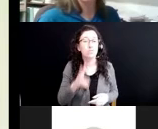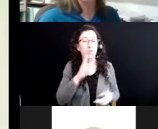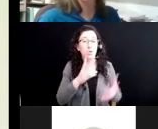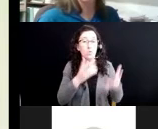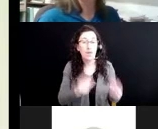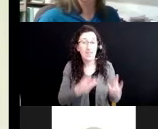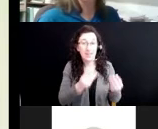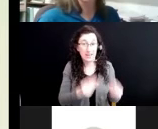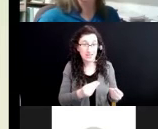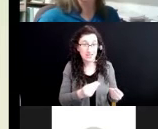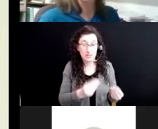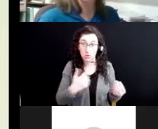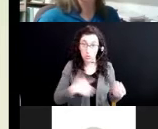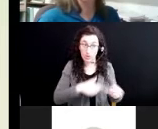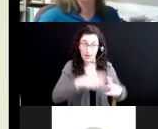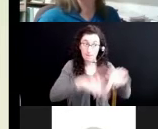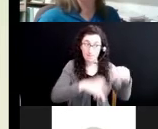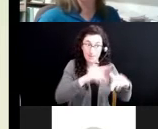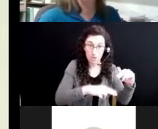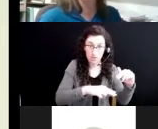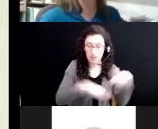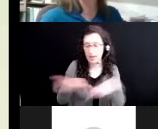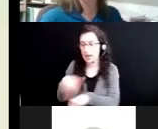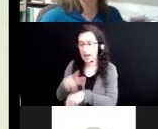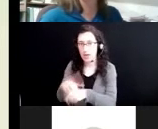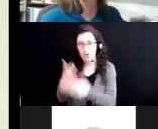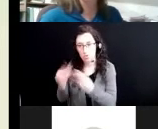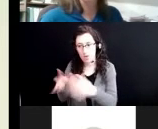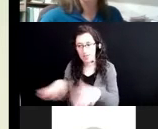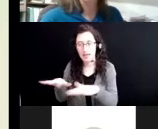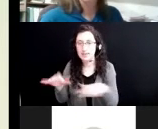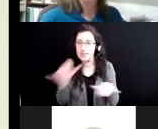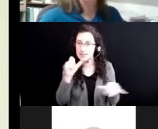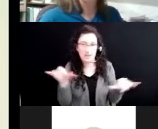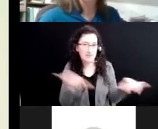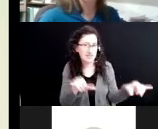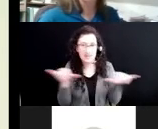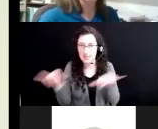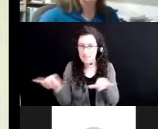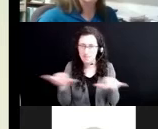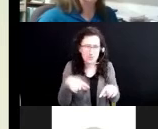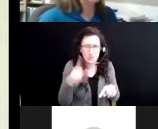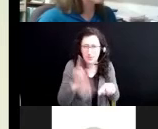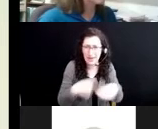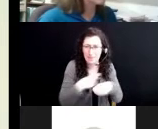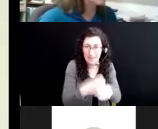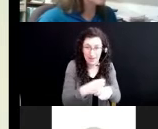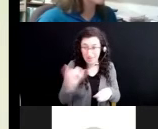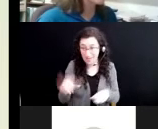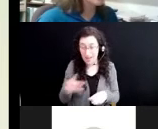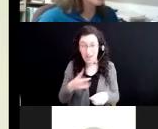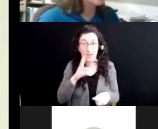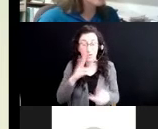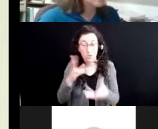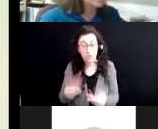natural wetlands do. There's just no way to recreate a wetland once it's lost.